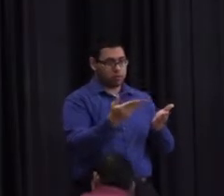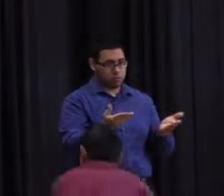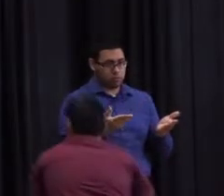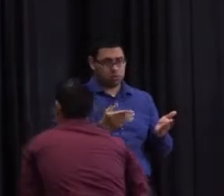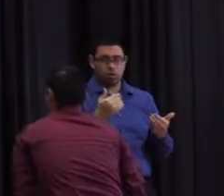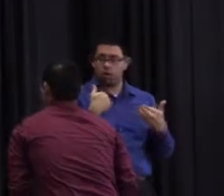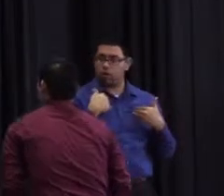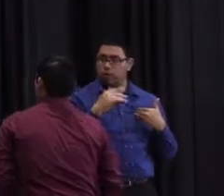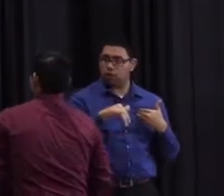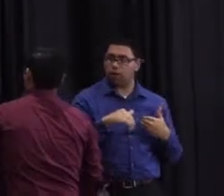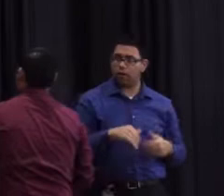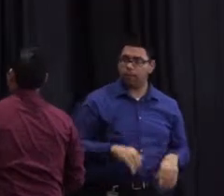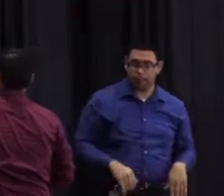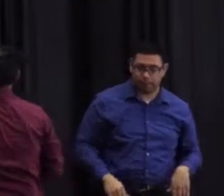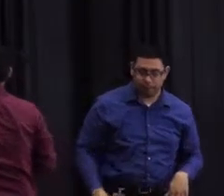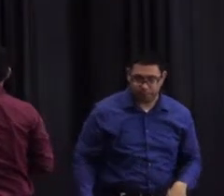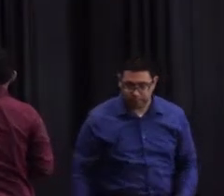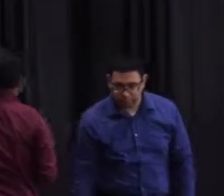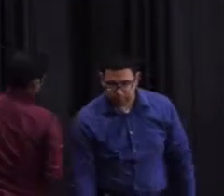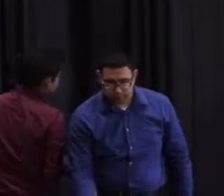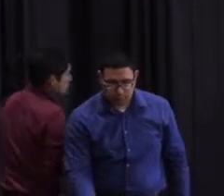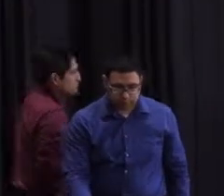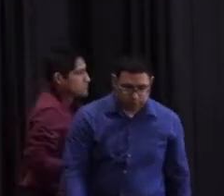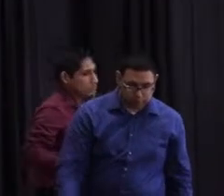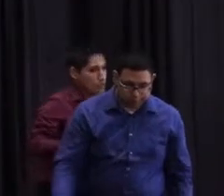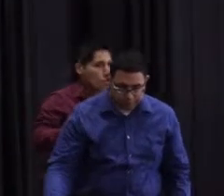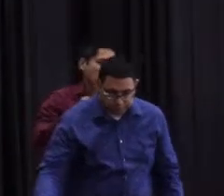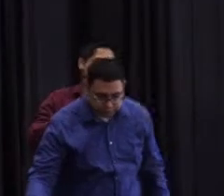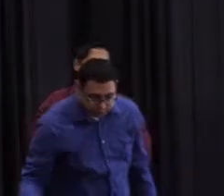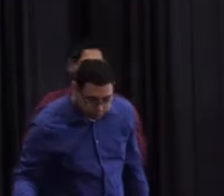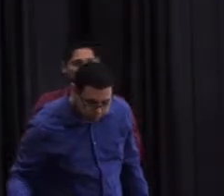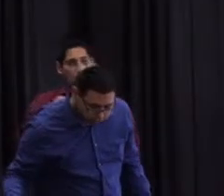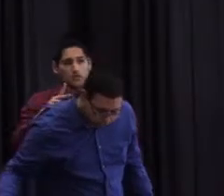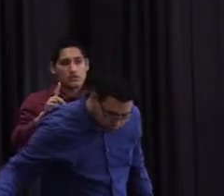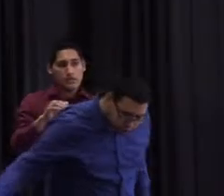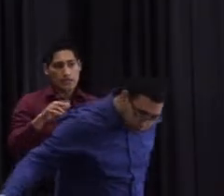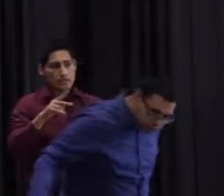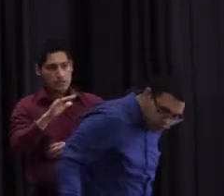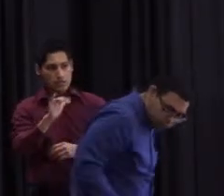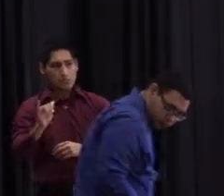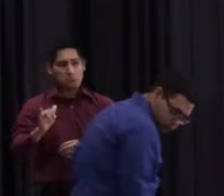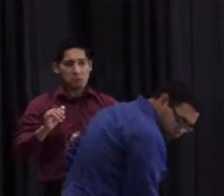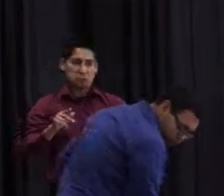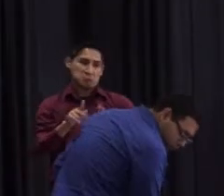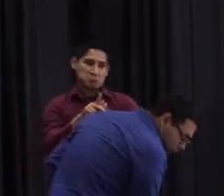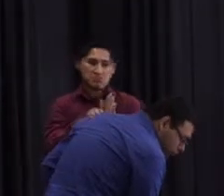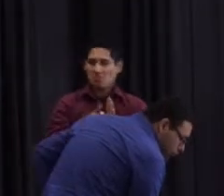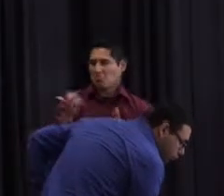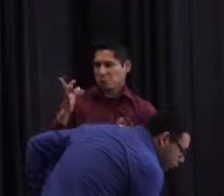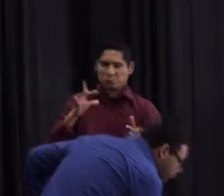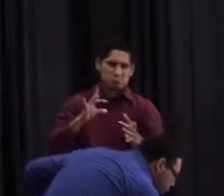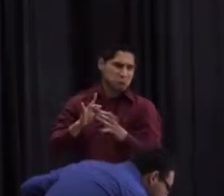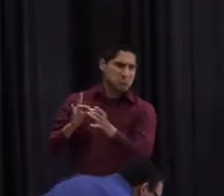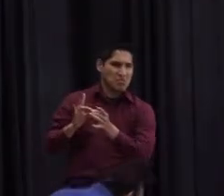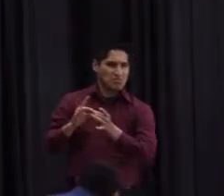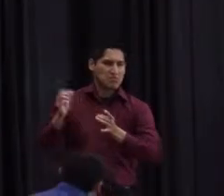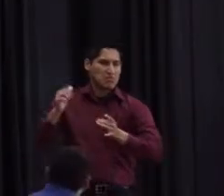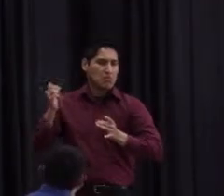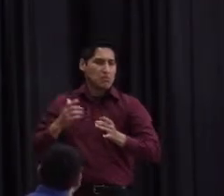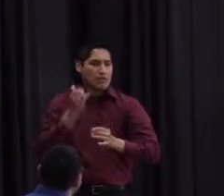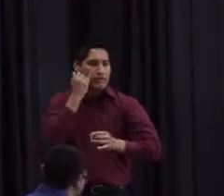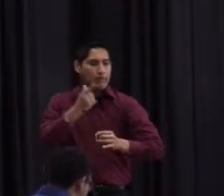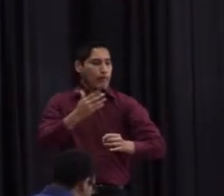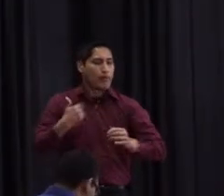have that. And then the other is redundancy. And redundancy is kind of related to that. If you're going